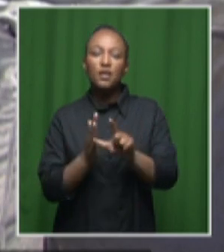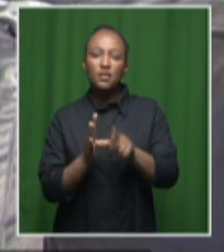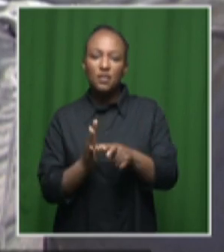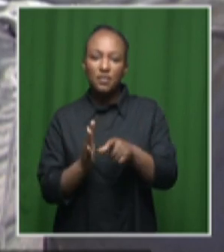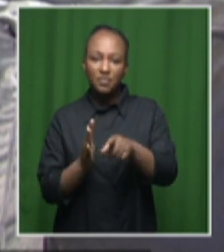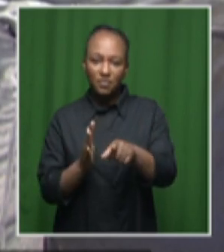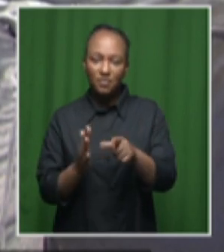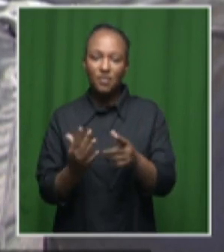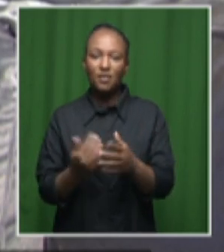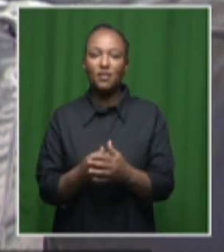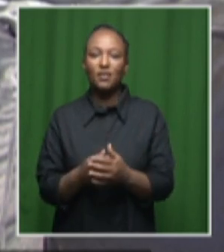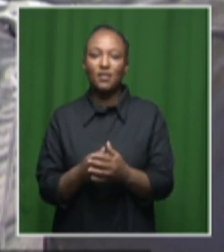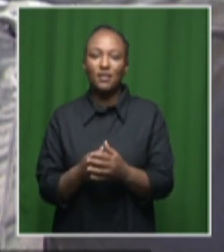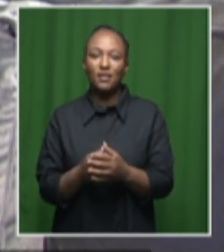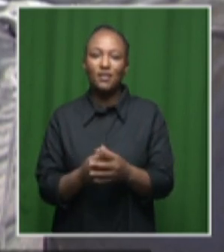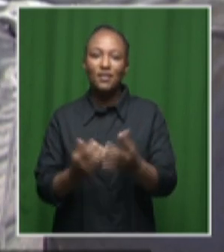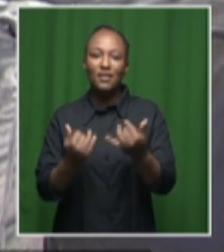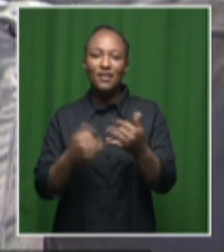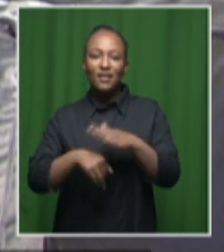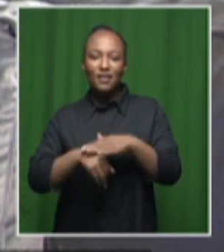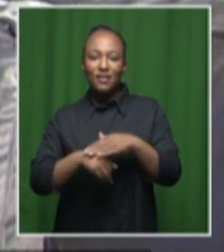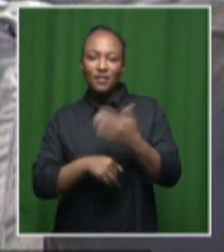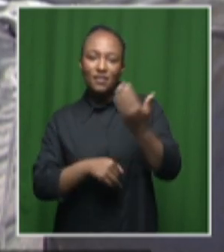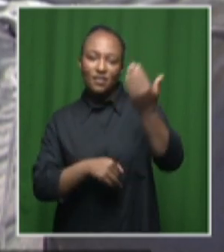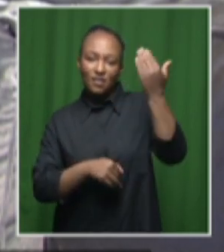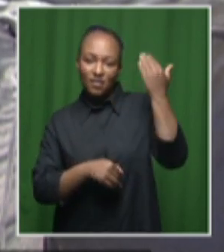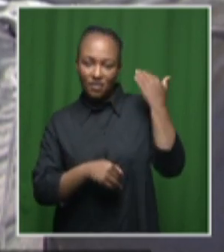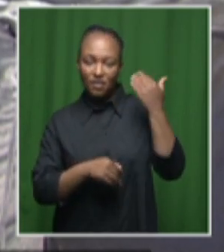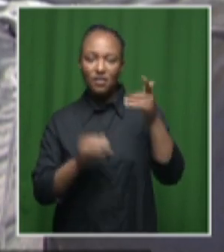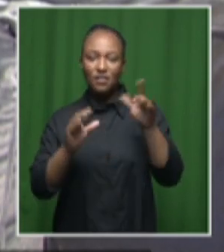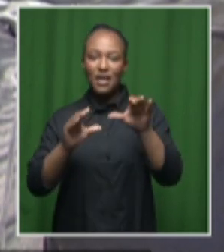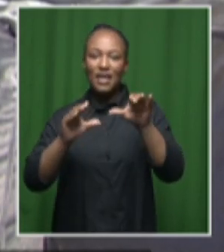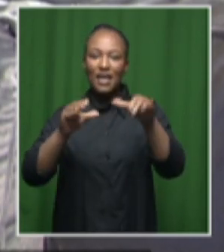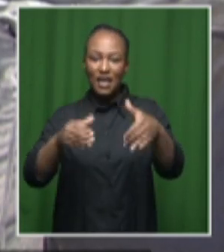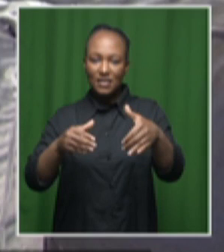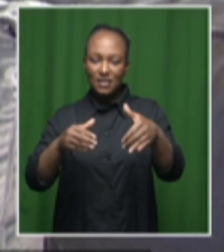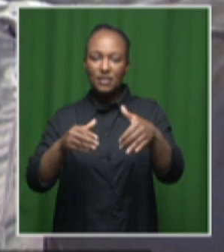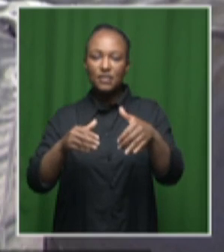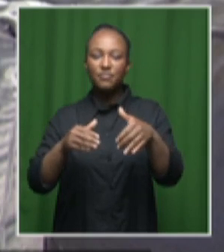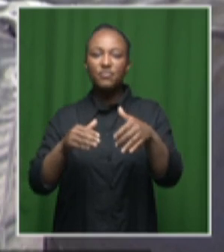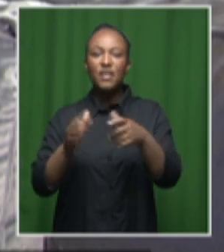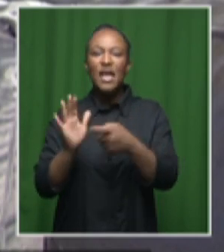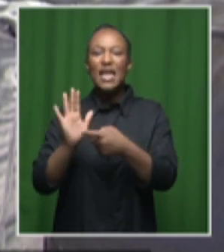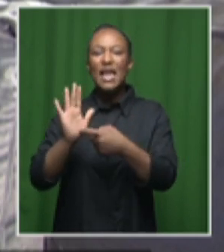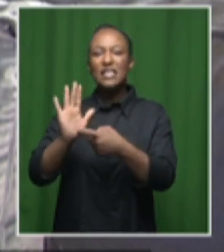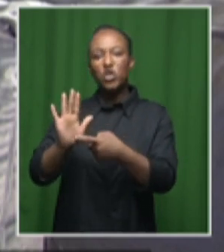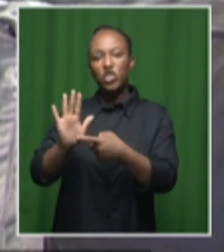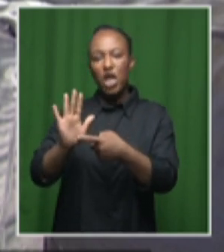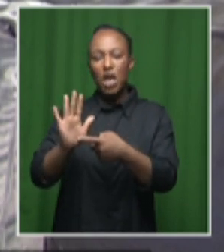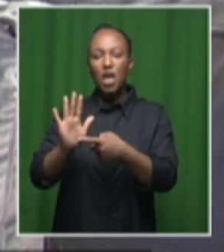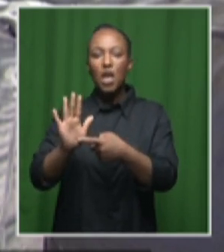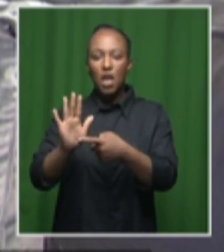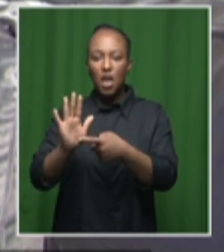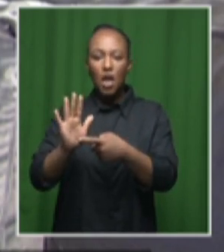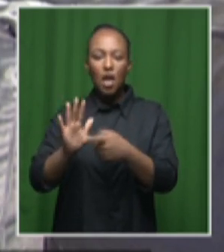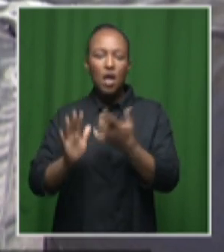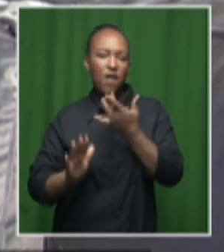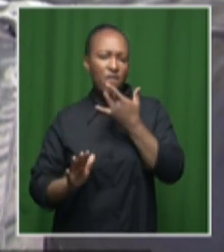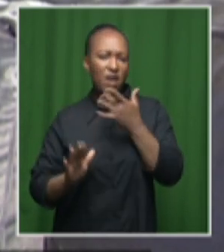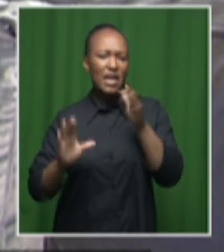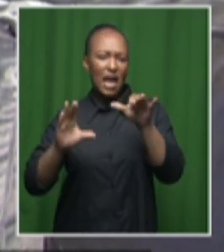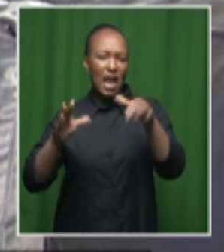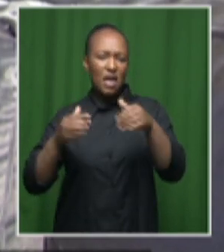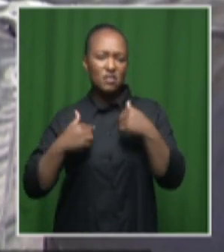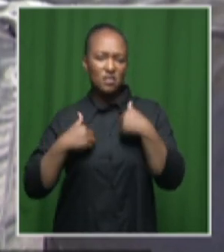and during that time there was this class called illustration, and it became one of my favorite classes because